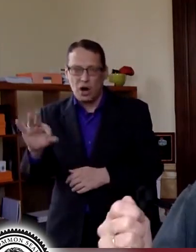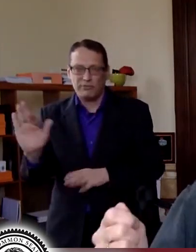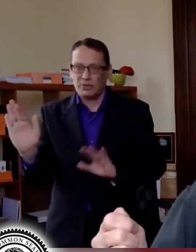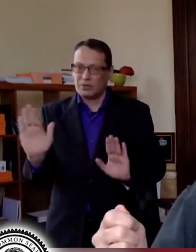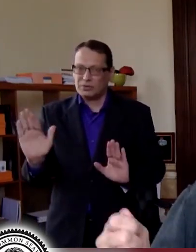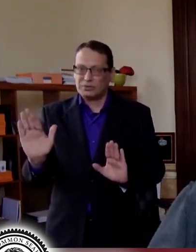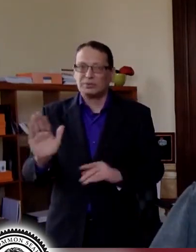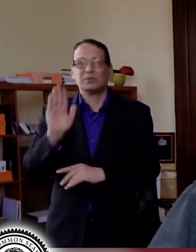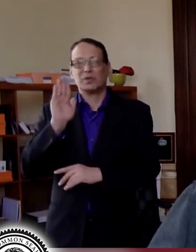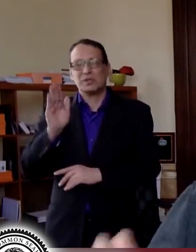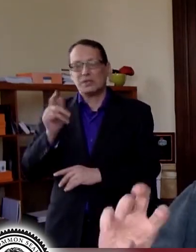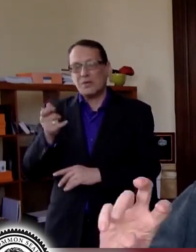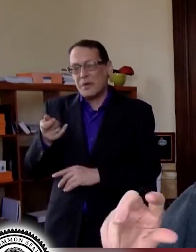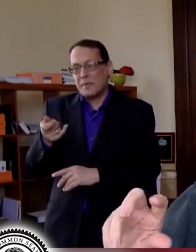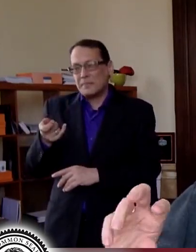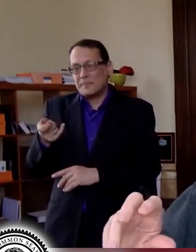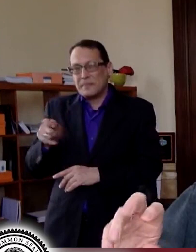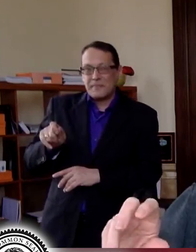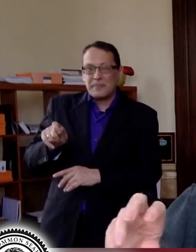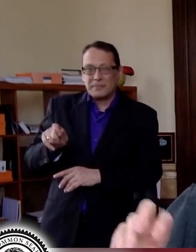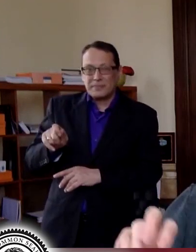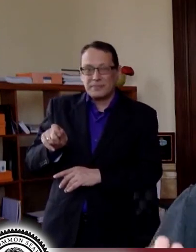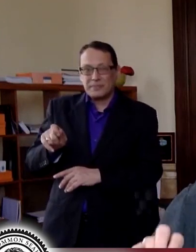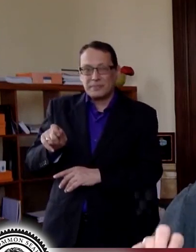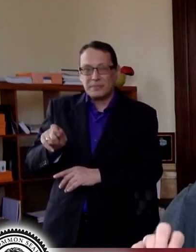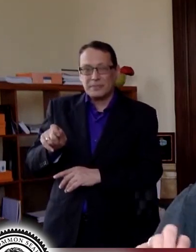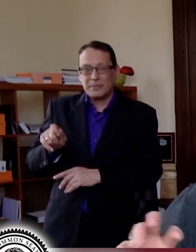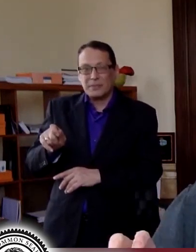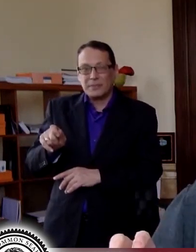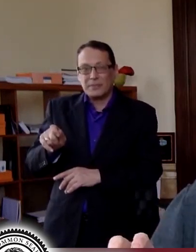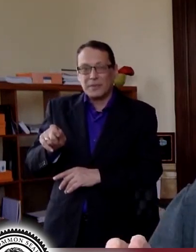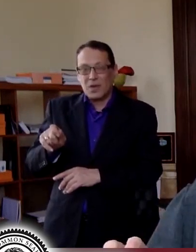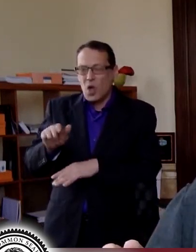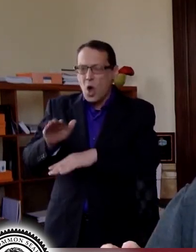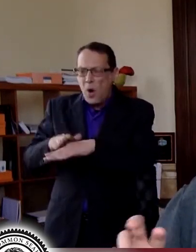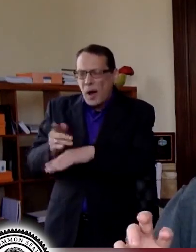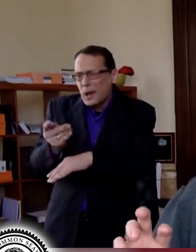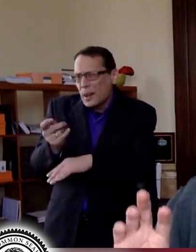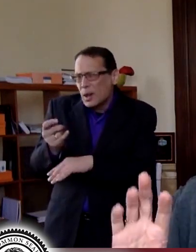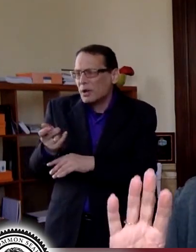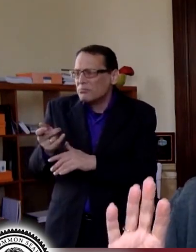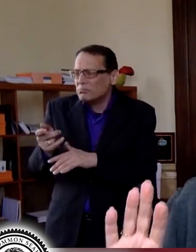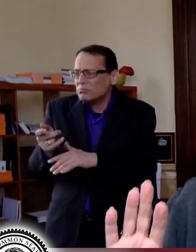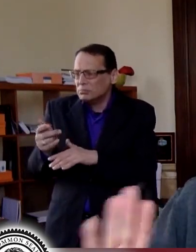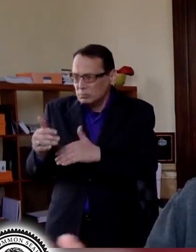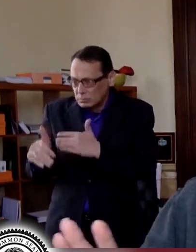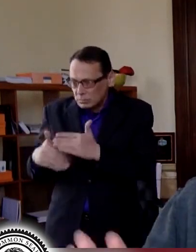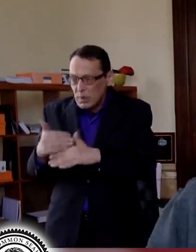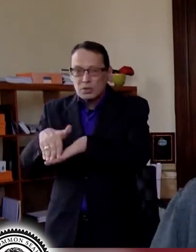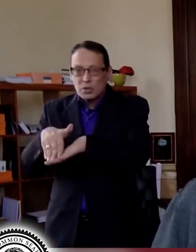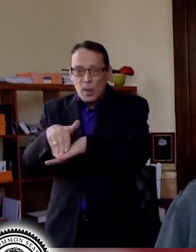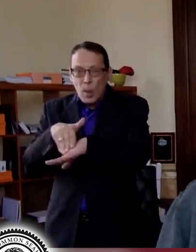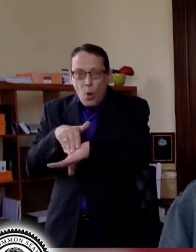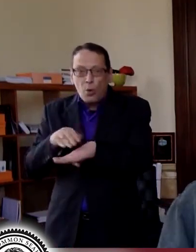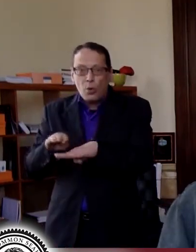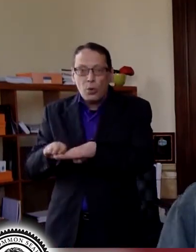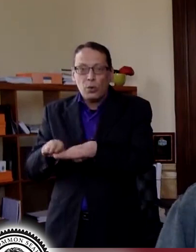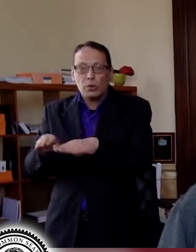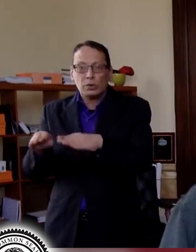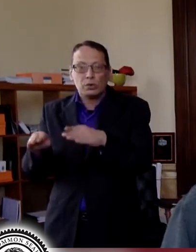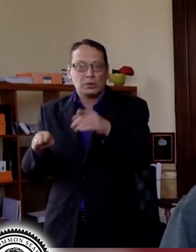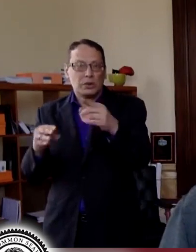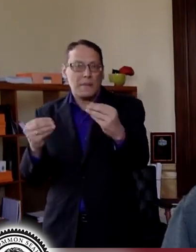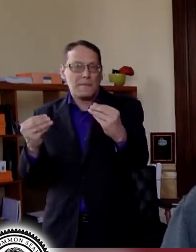light switch. It's like a rheostat, on a little bit. And this